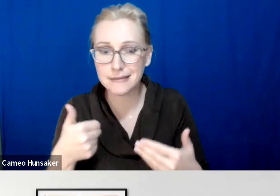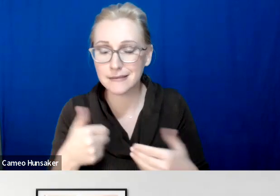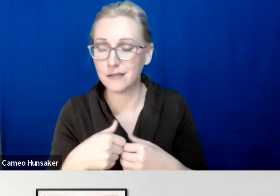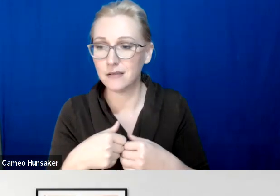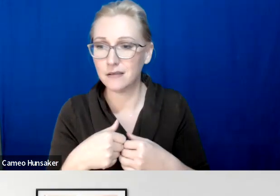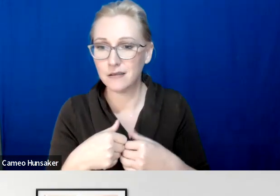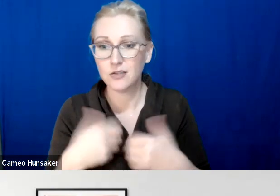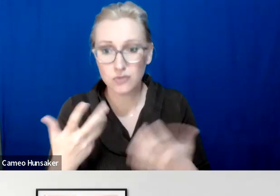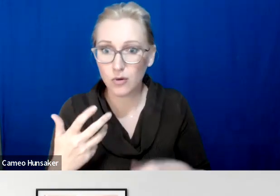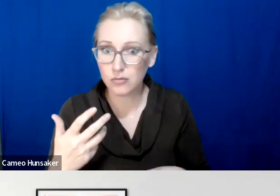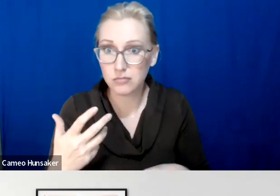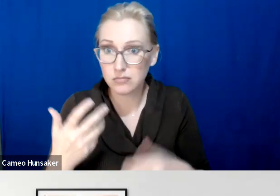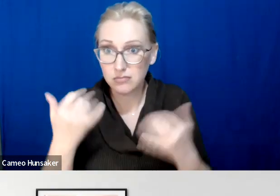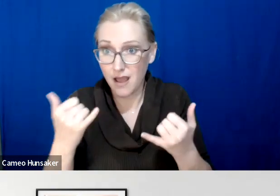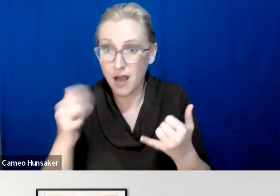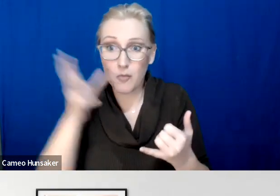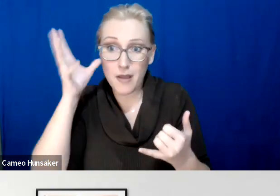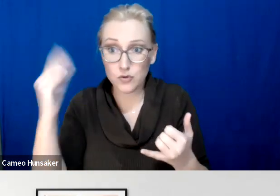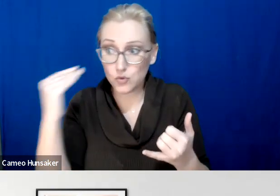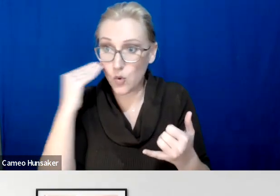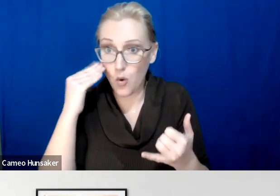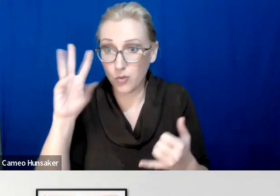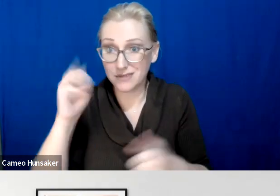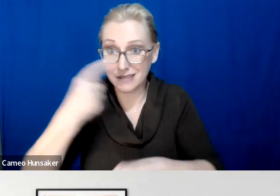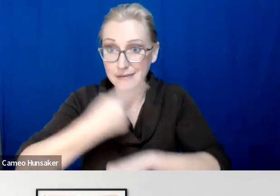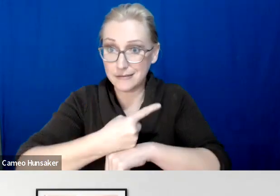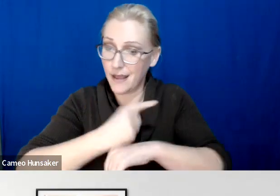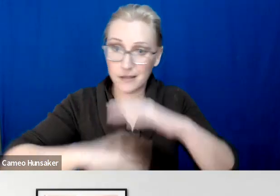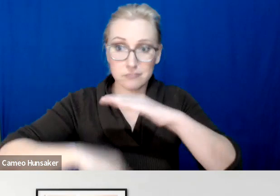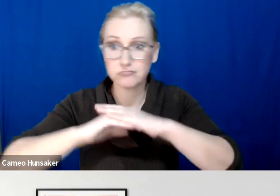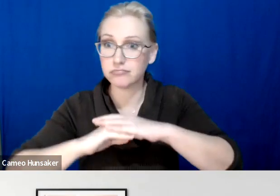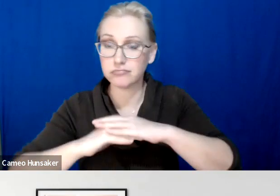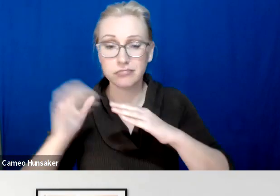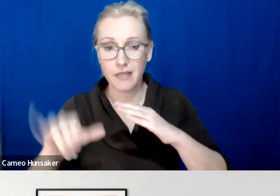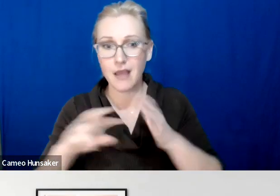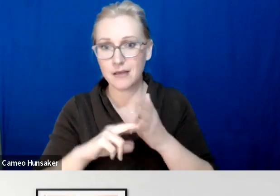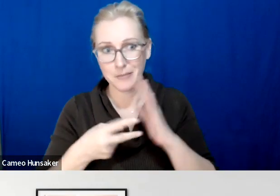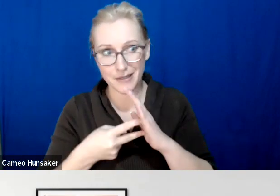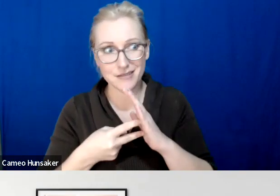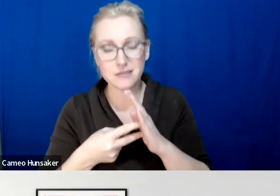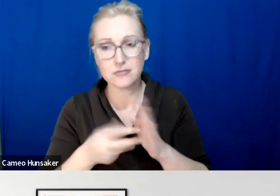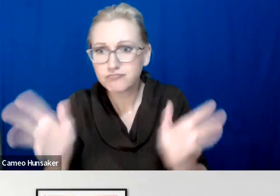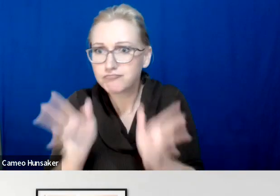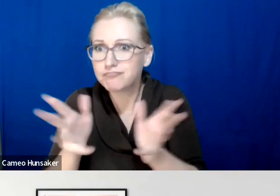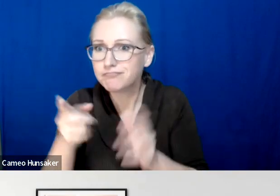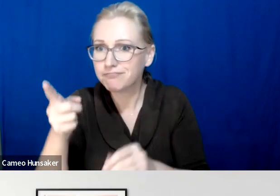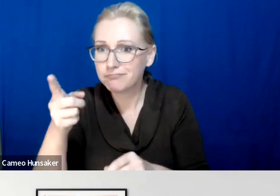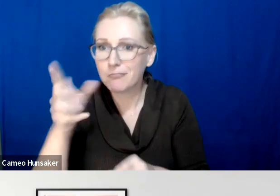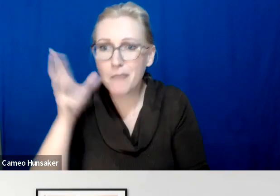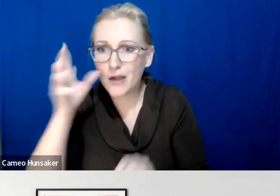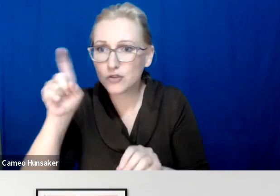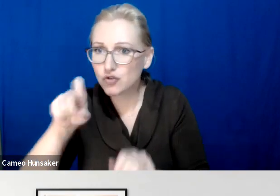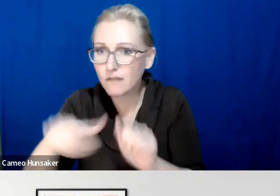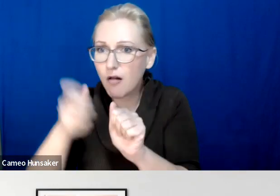you follow up with a phone call? So thank you for giving those timeframes. So helpful in helping us understand what the